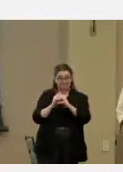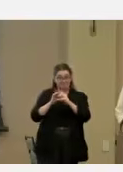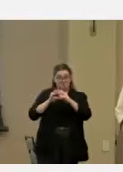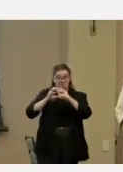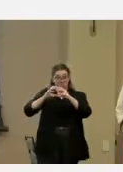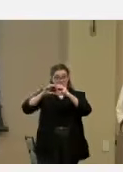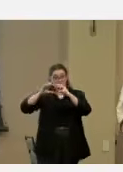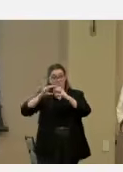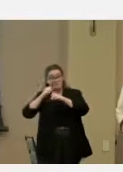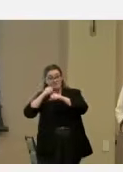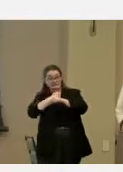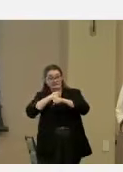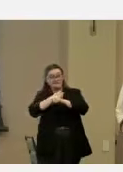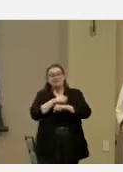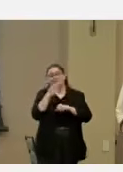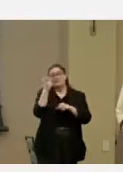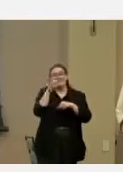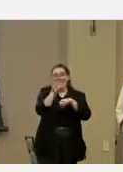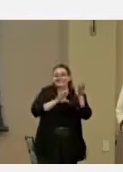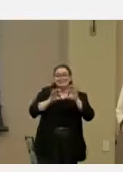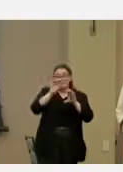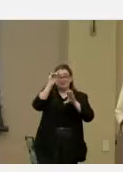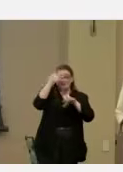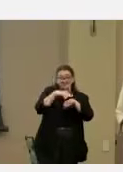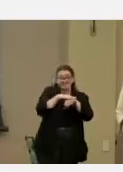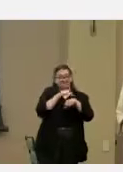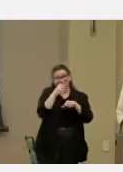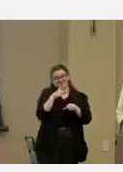well. Chemical sunscreen is just not getting deep enough.